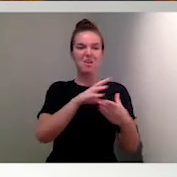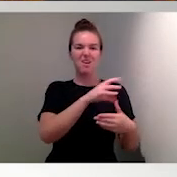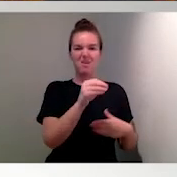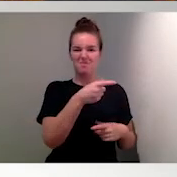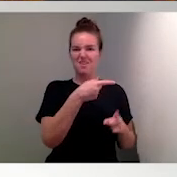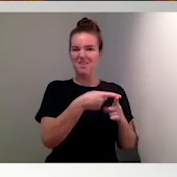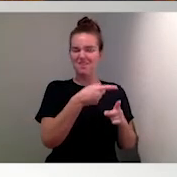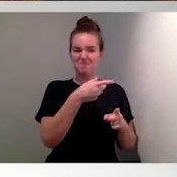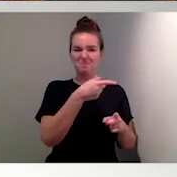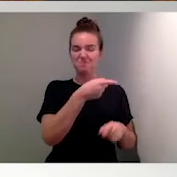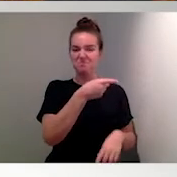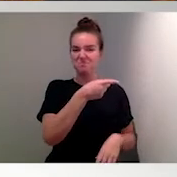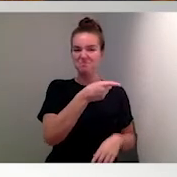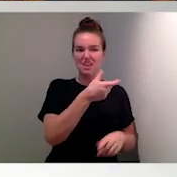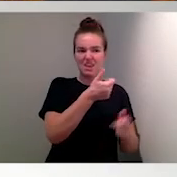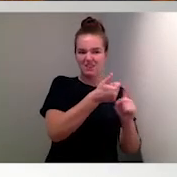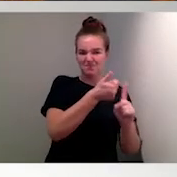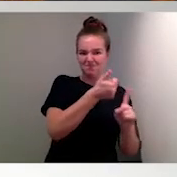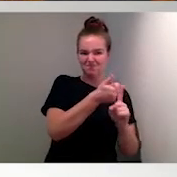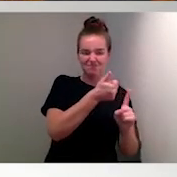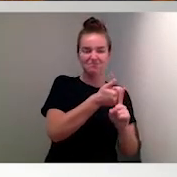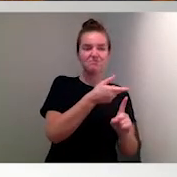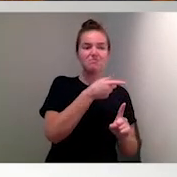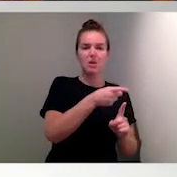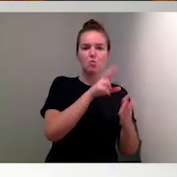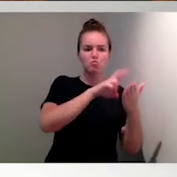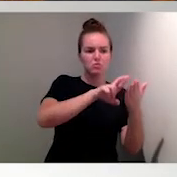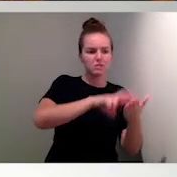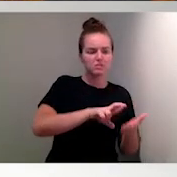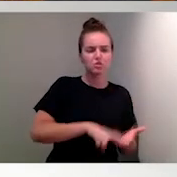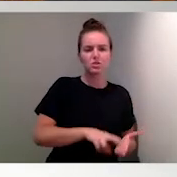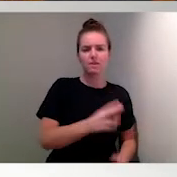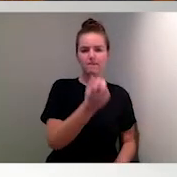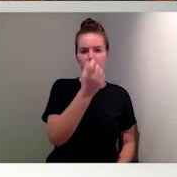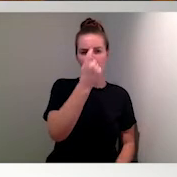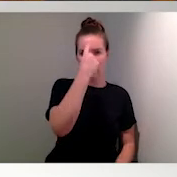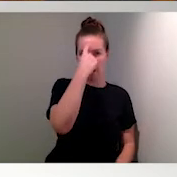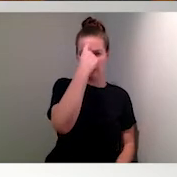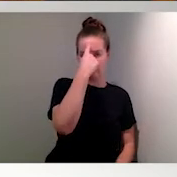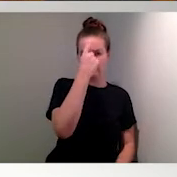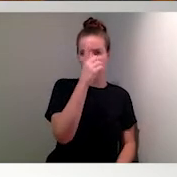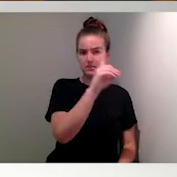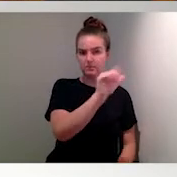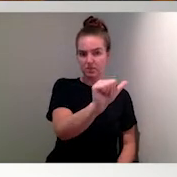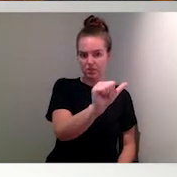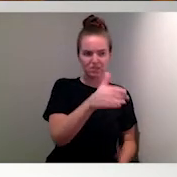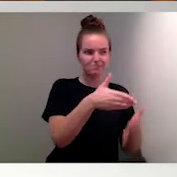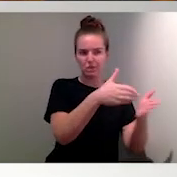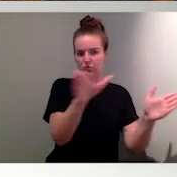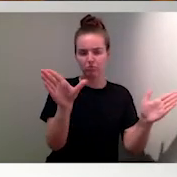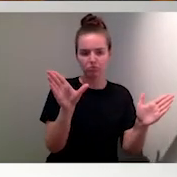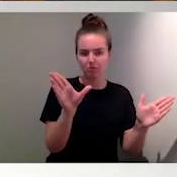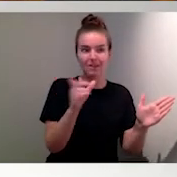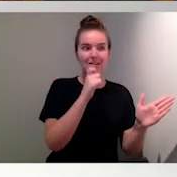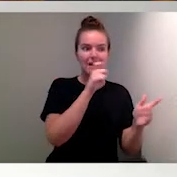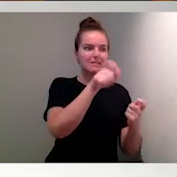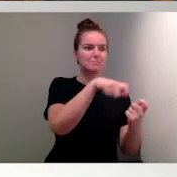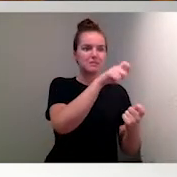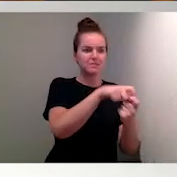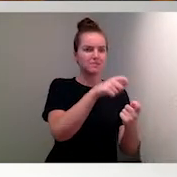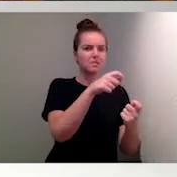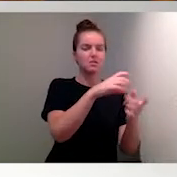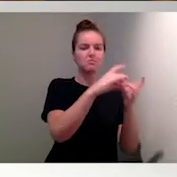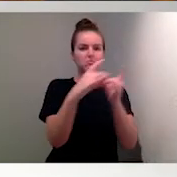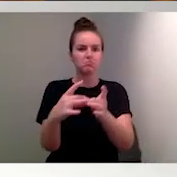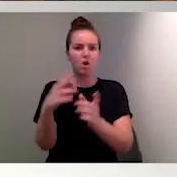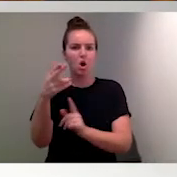on cognitive disabilities in general. They're not specifically for hotels and for travel, but that's